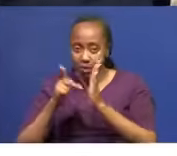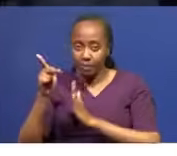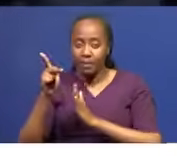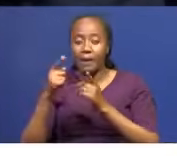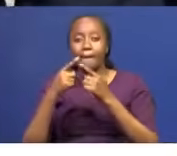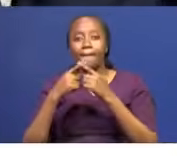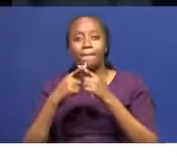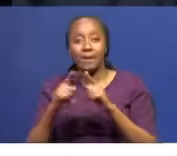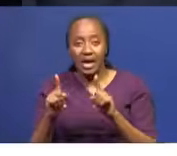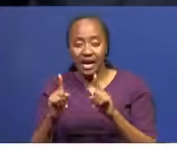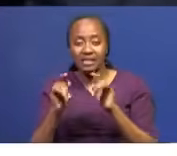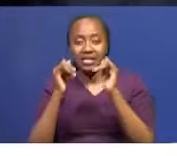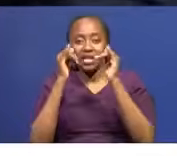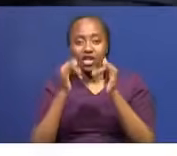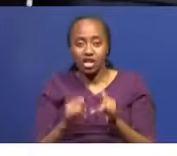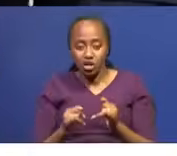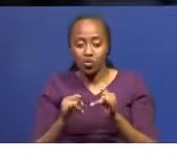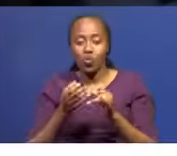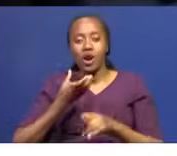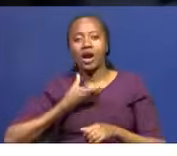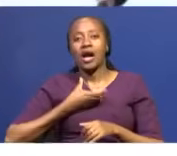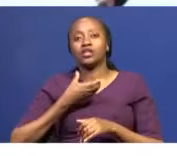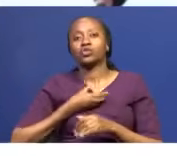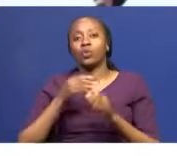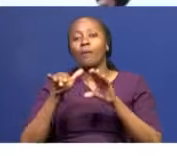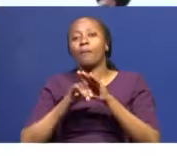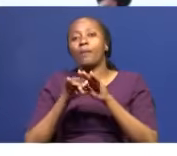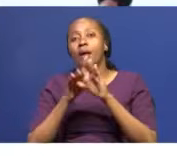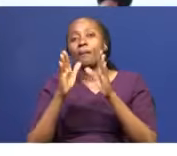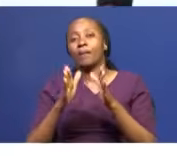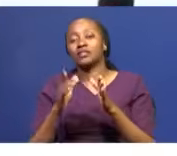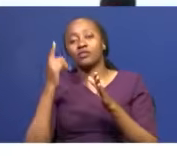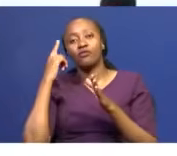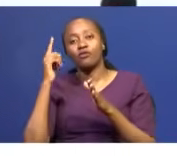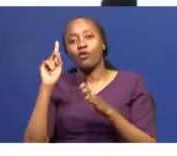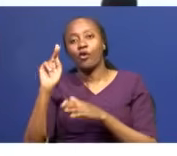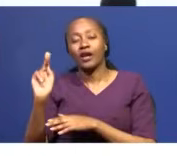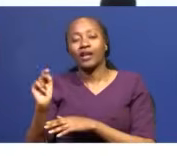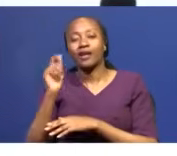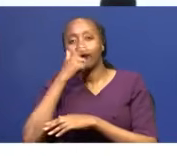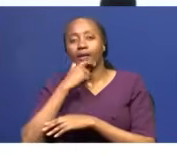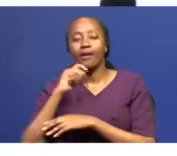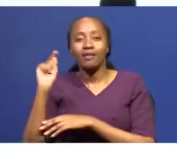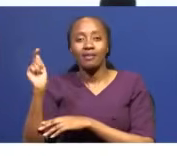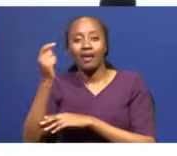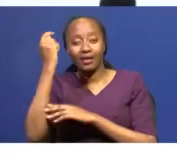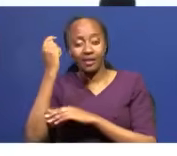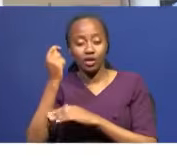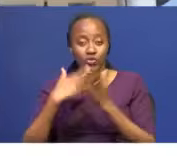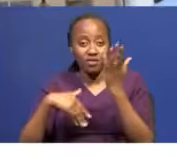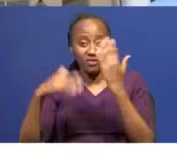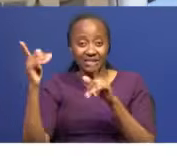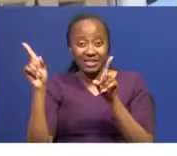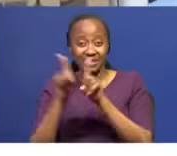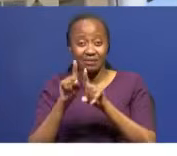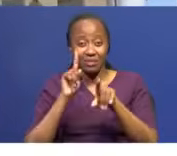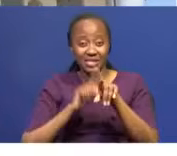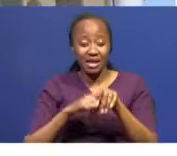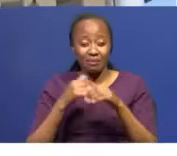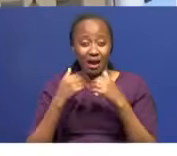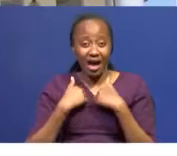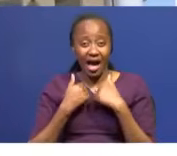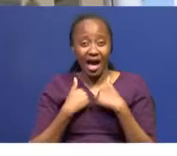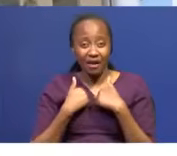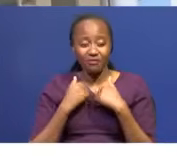newly appointed and reappointed council members at the Kenyatta University, the Cabinet Secretary said that the ministry will present